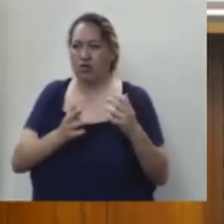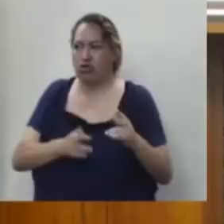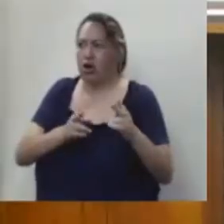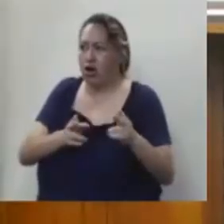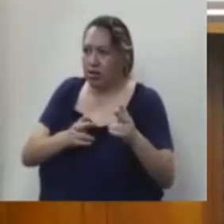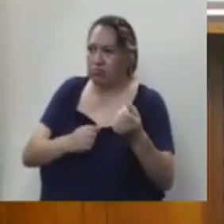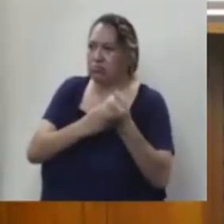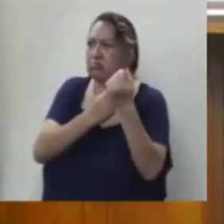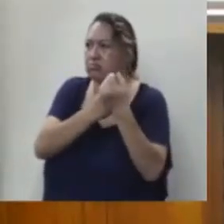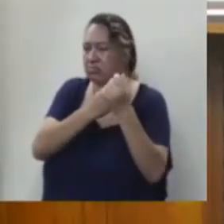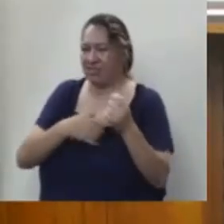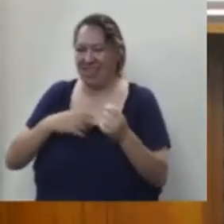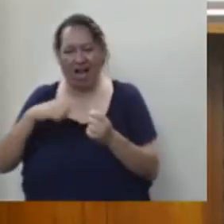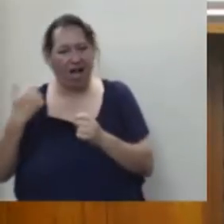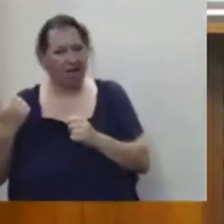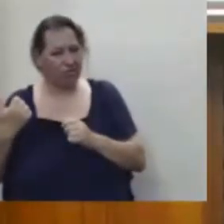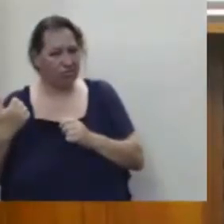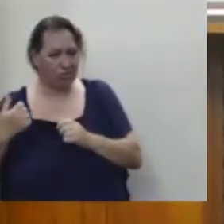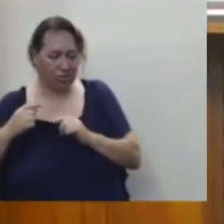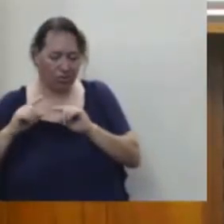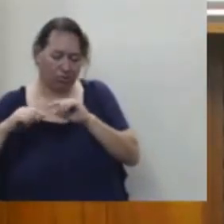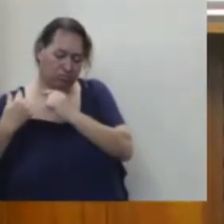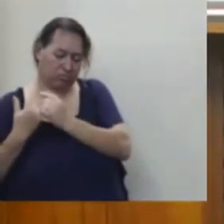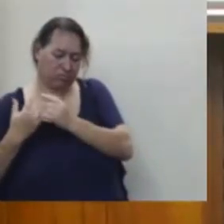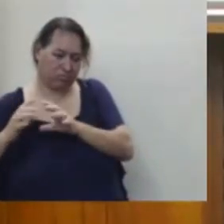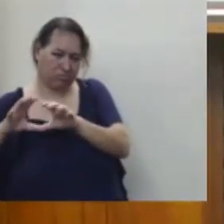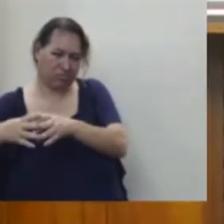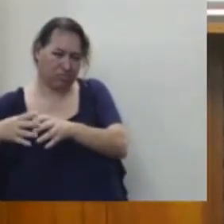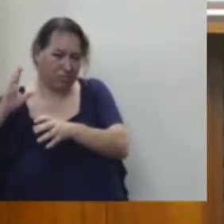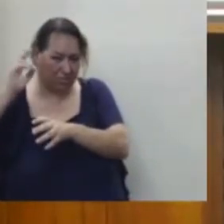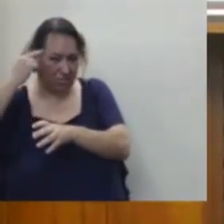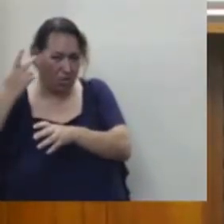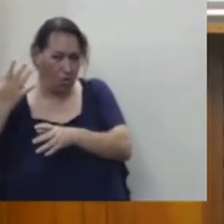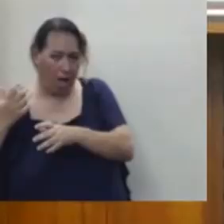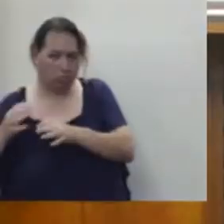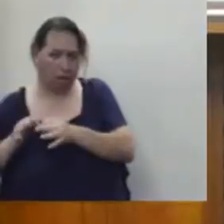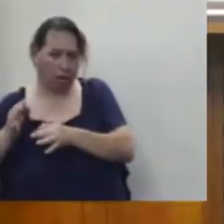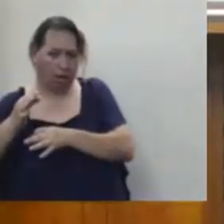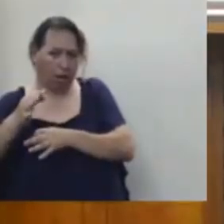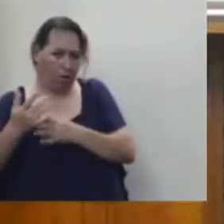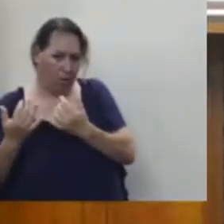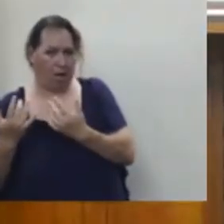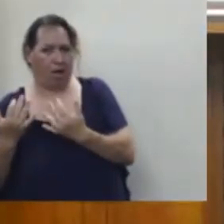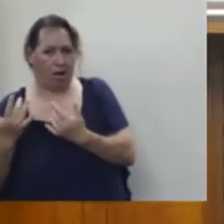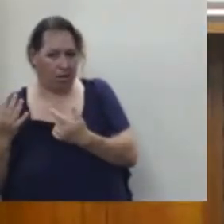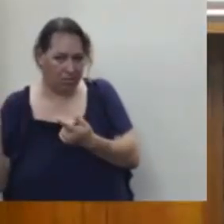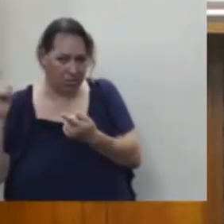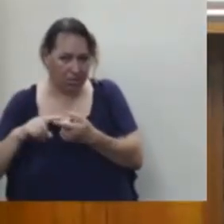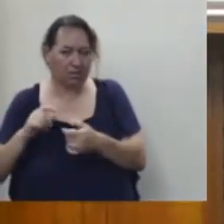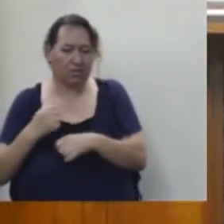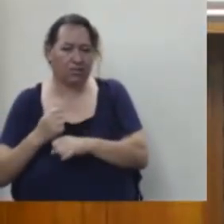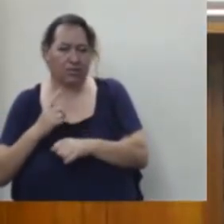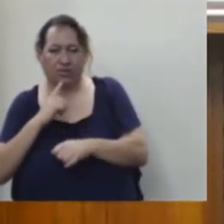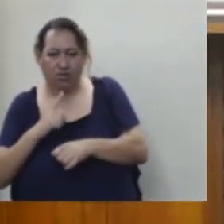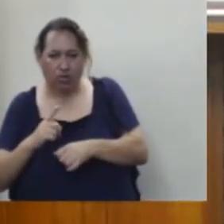be favoring delaying it until there's absolute certainty that the crisis has been conquered. And